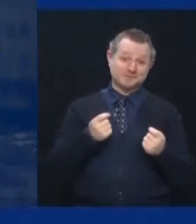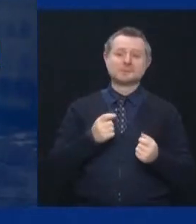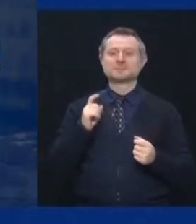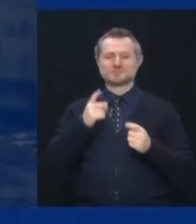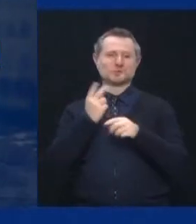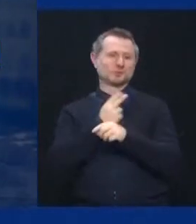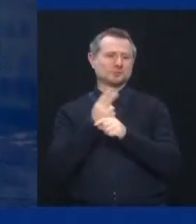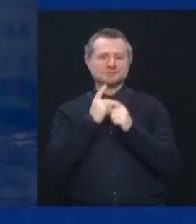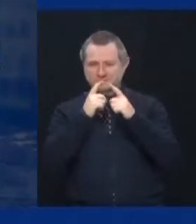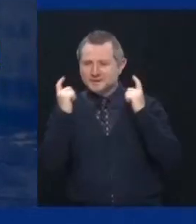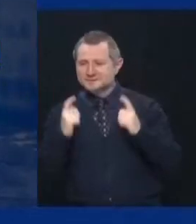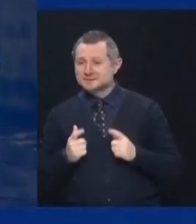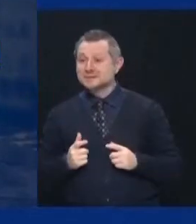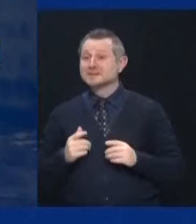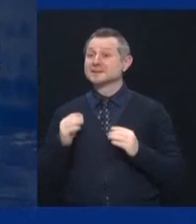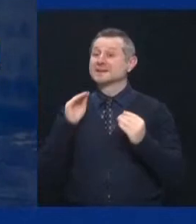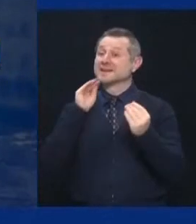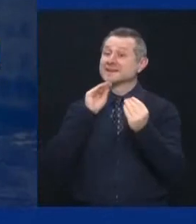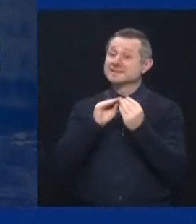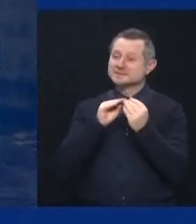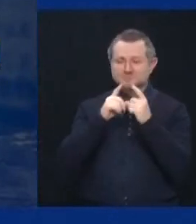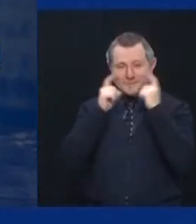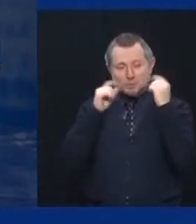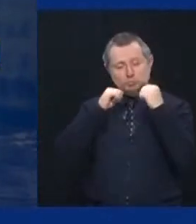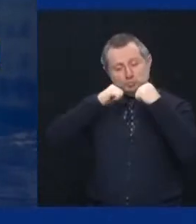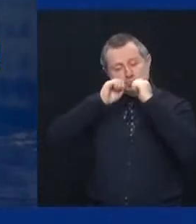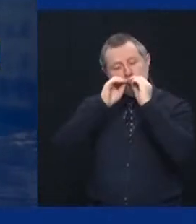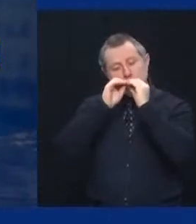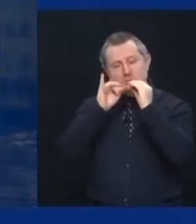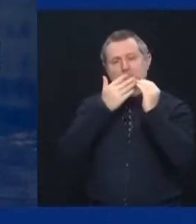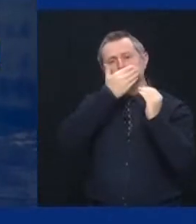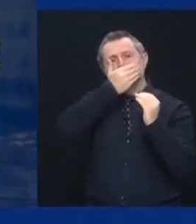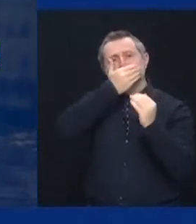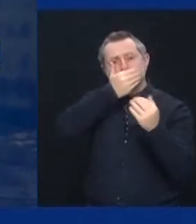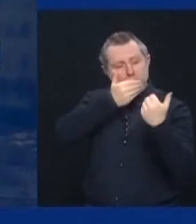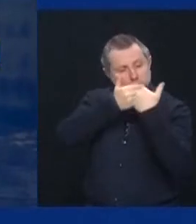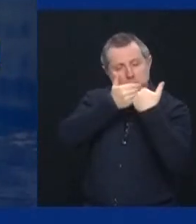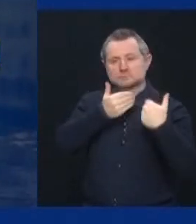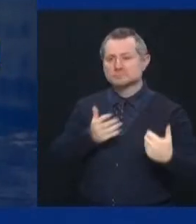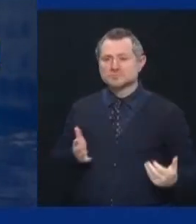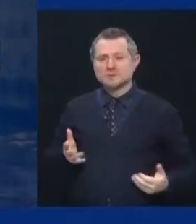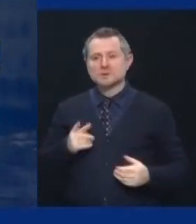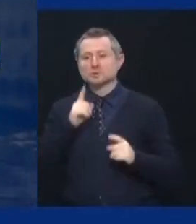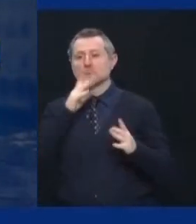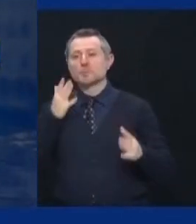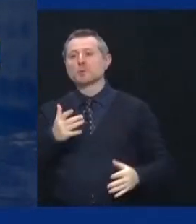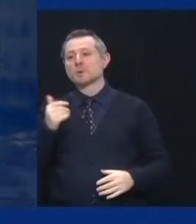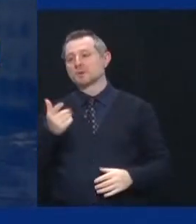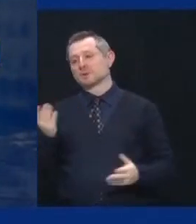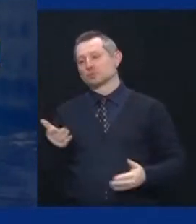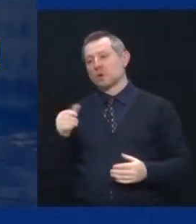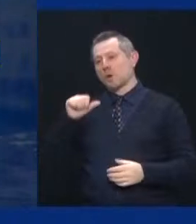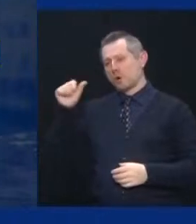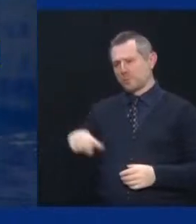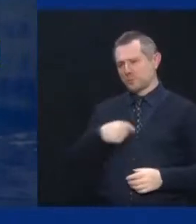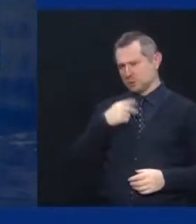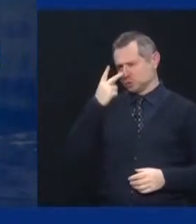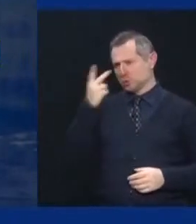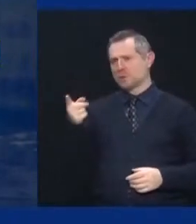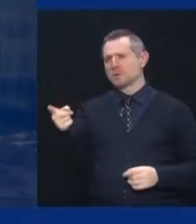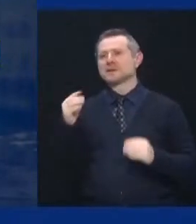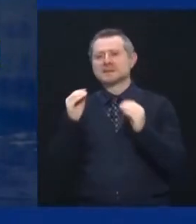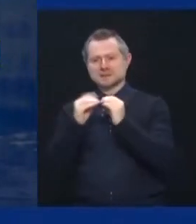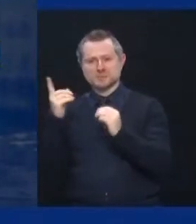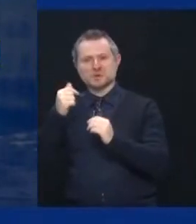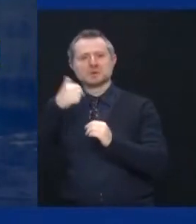mask kiss. I've never seen that before. Actually, there's a reporter here in Albany, John Campbell. I've seen him mask kiss someone. But other than